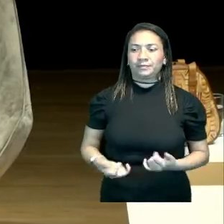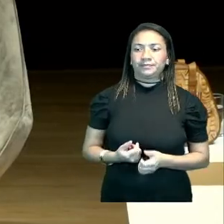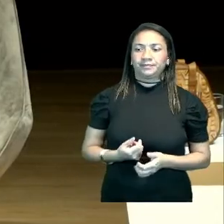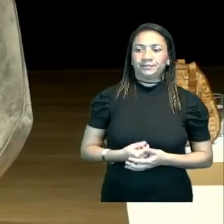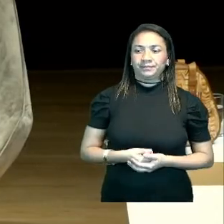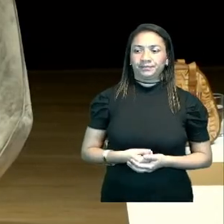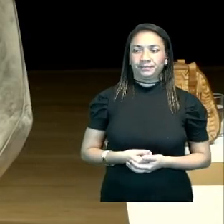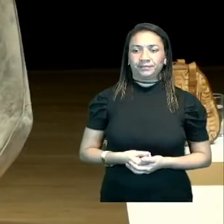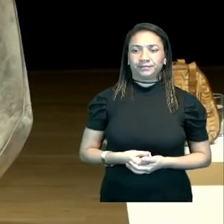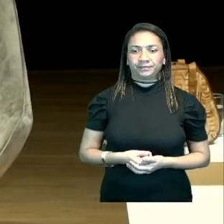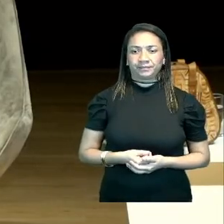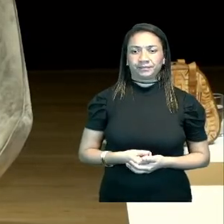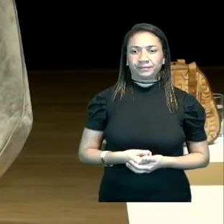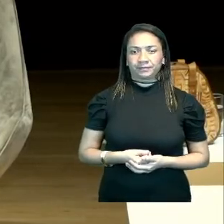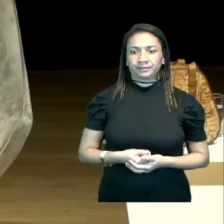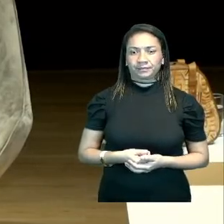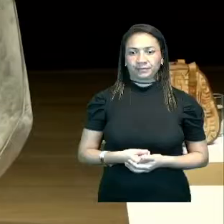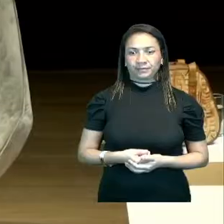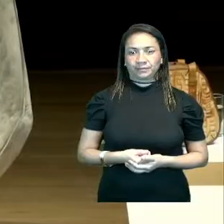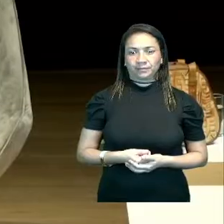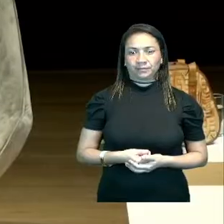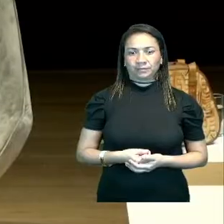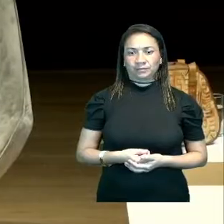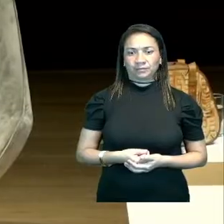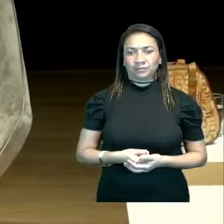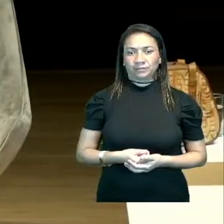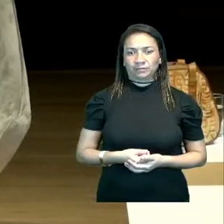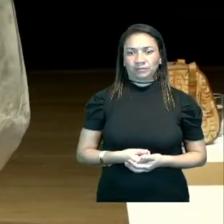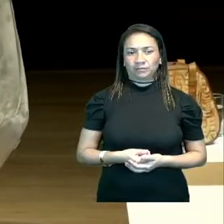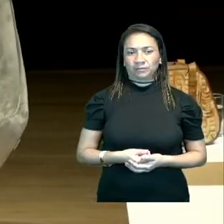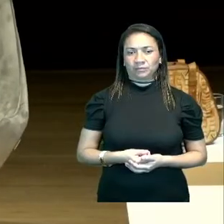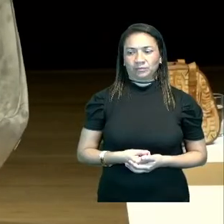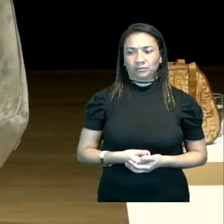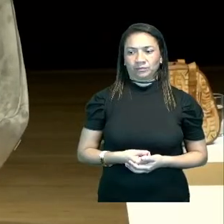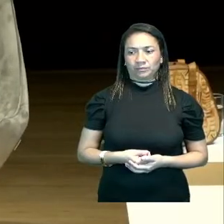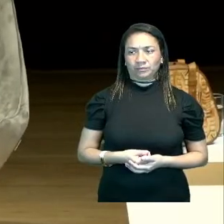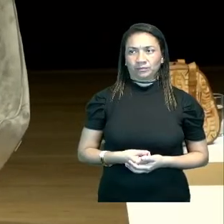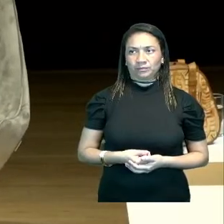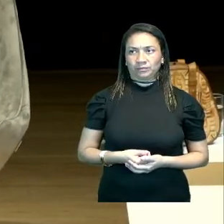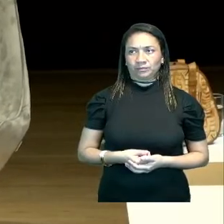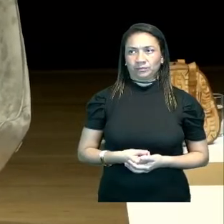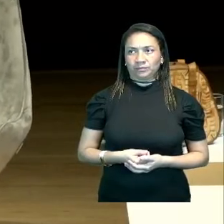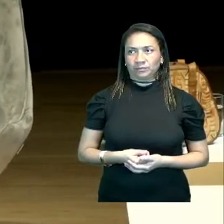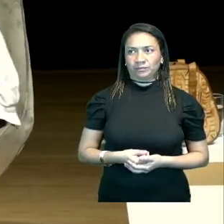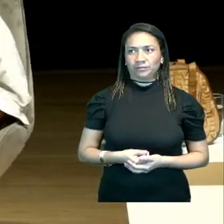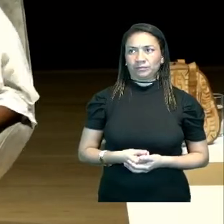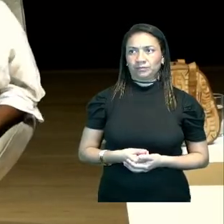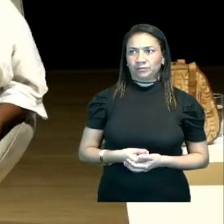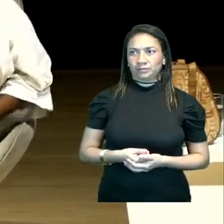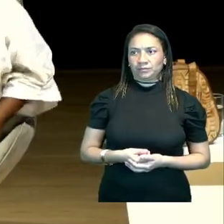Do this. That's what's happening. That's what. Es mejor. Okay.